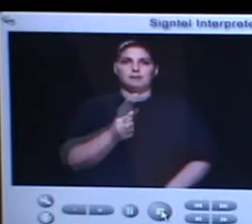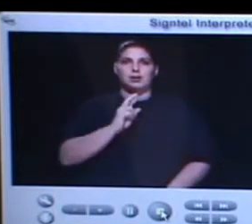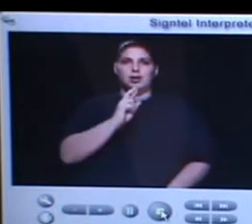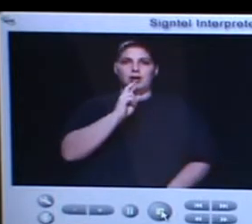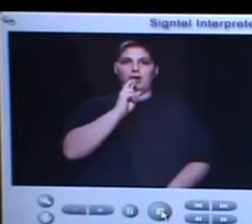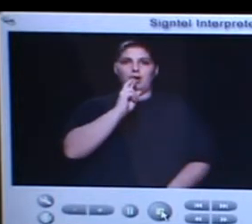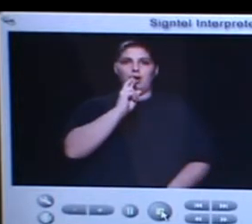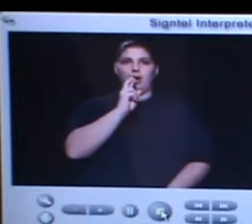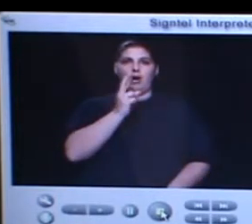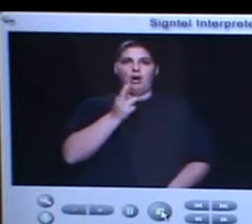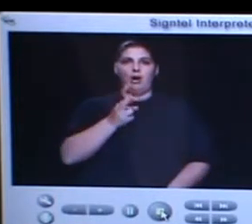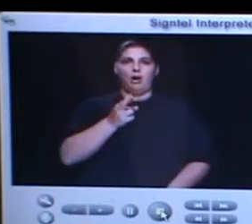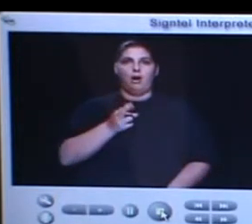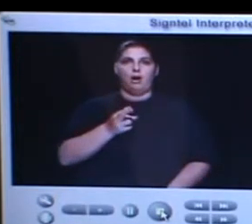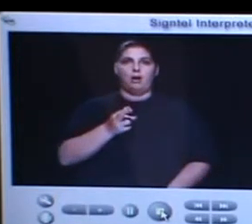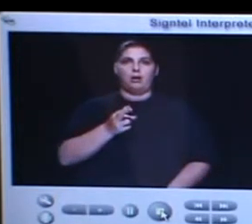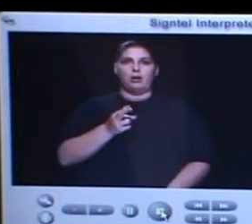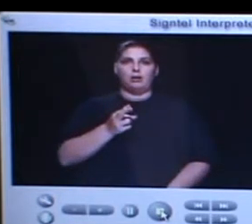are